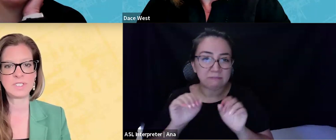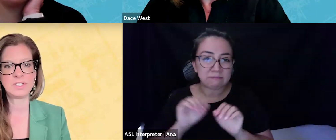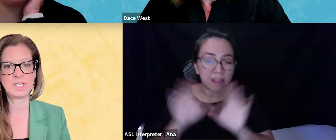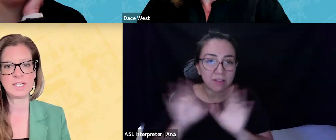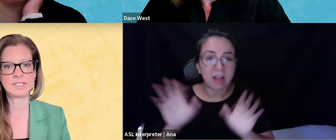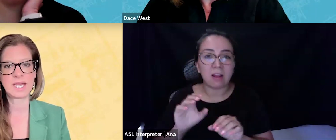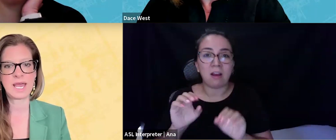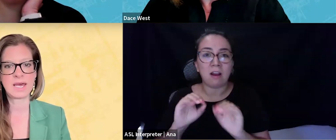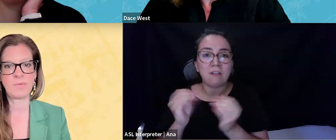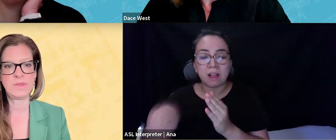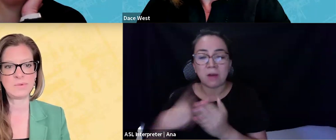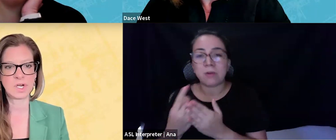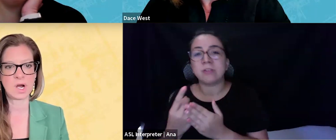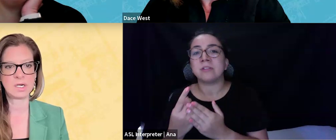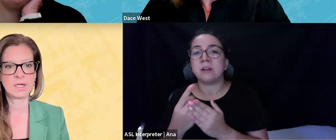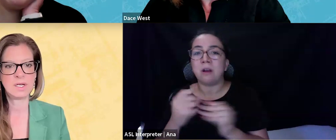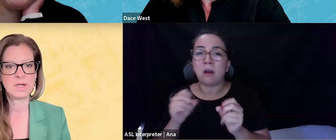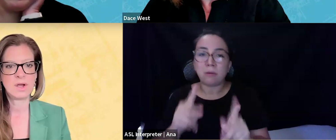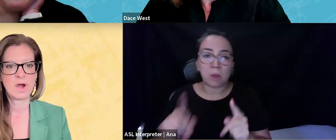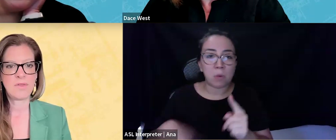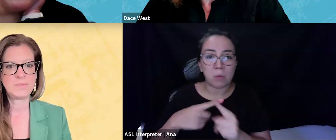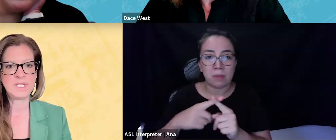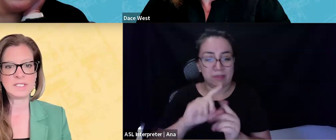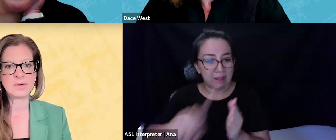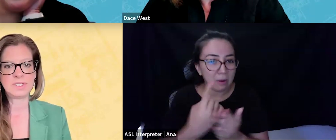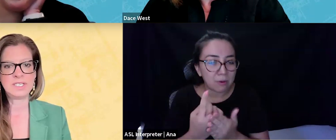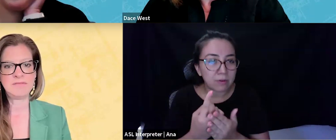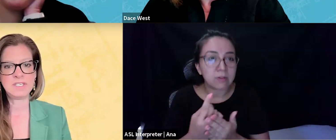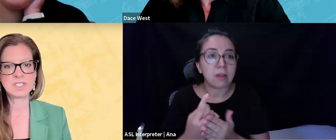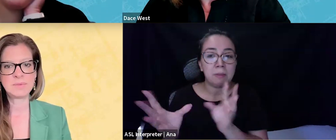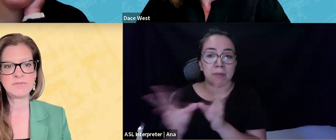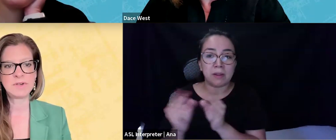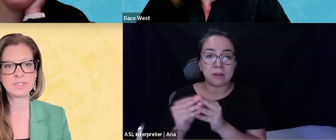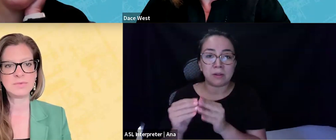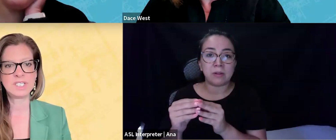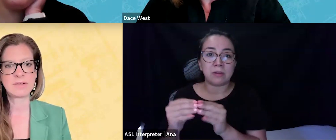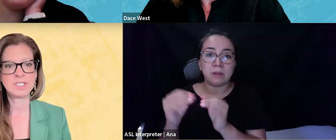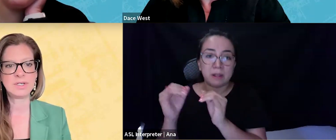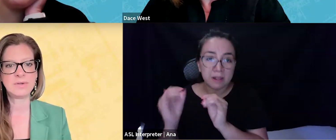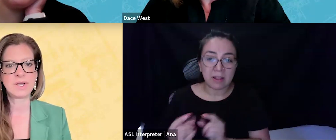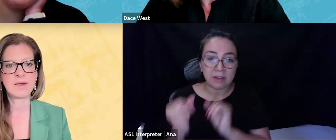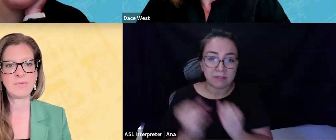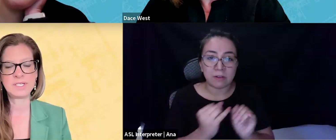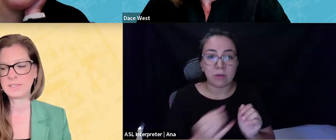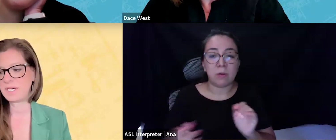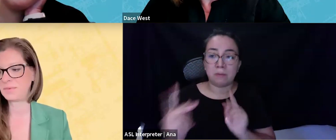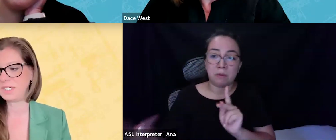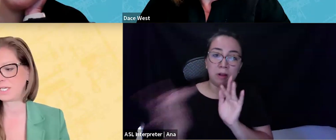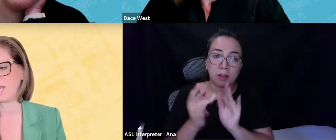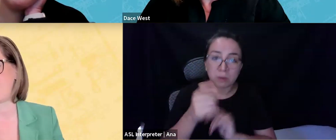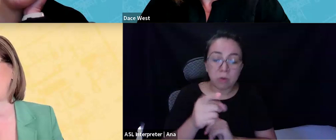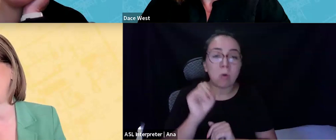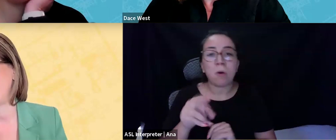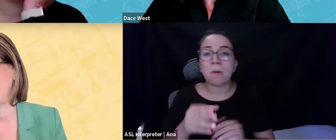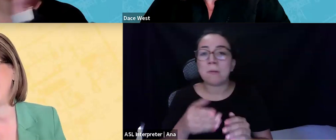hour opportunities and when those are? Are those meetings that you hold individually with folks who reach out to you? And what is the best way